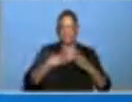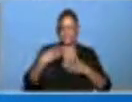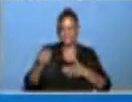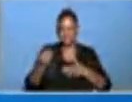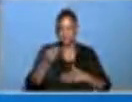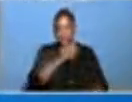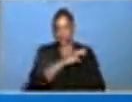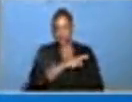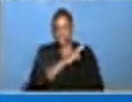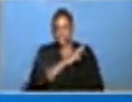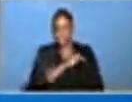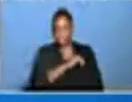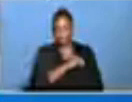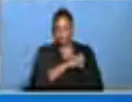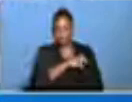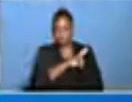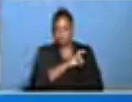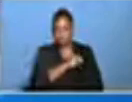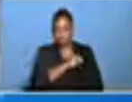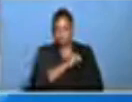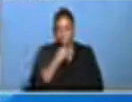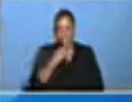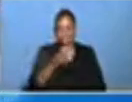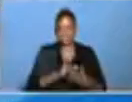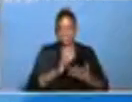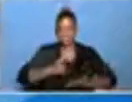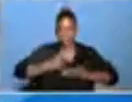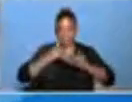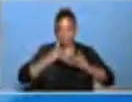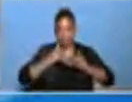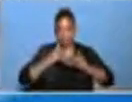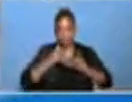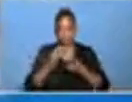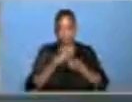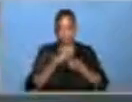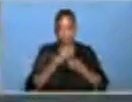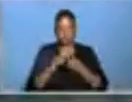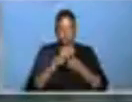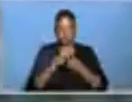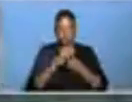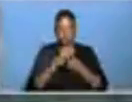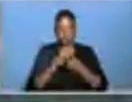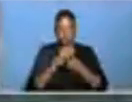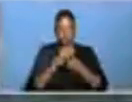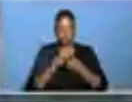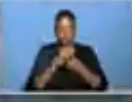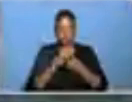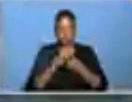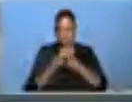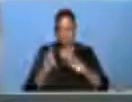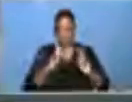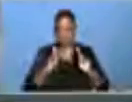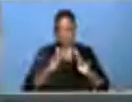passed, this legislation will assist the institution in its rehabilitative efforts. The decision of the